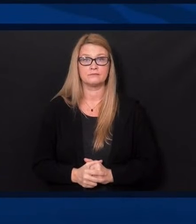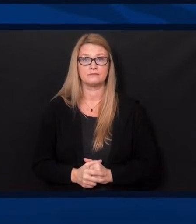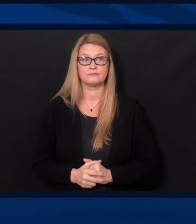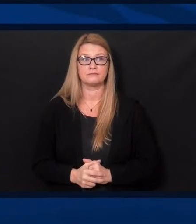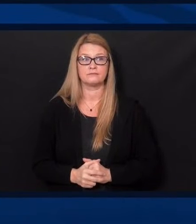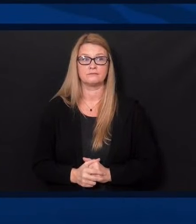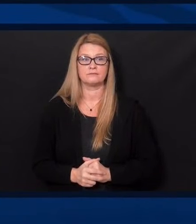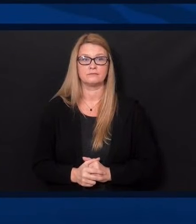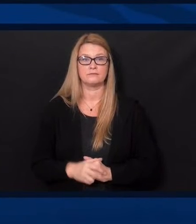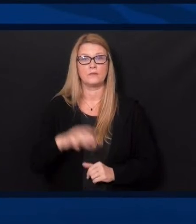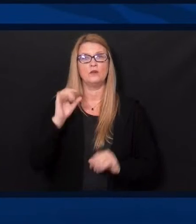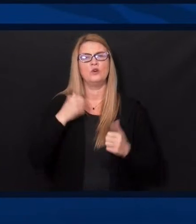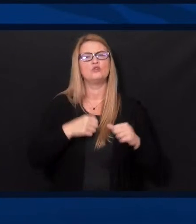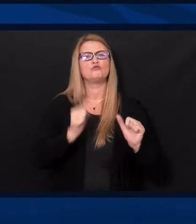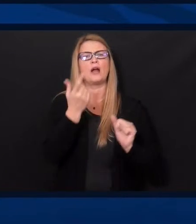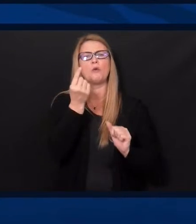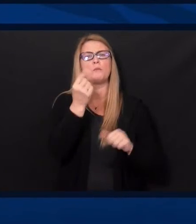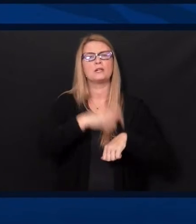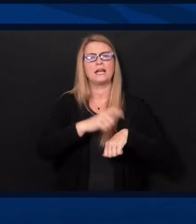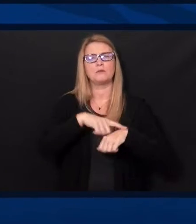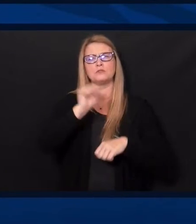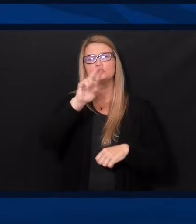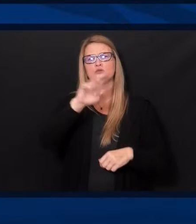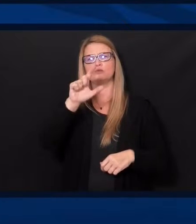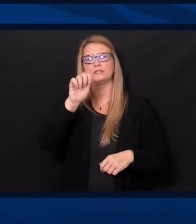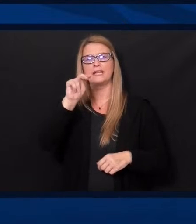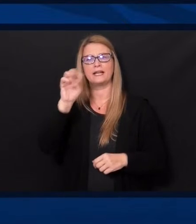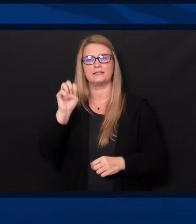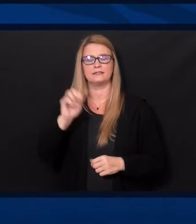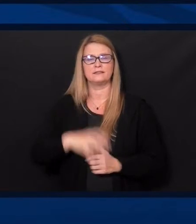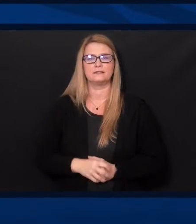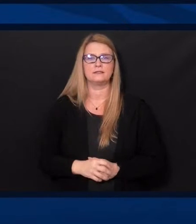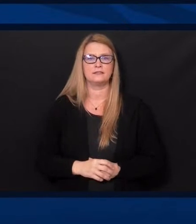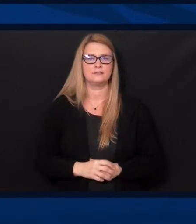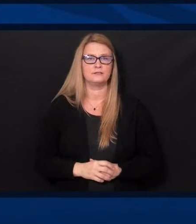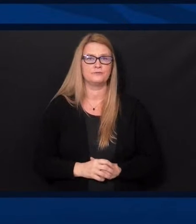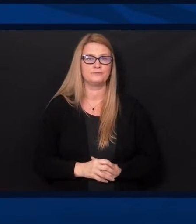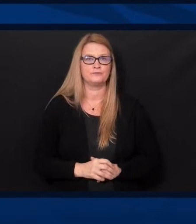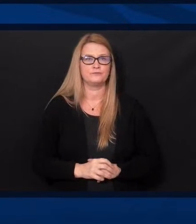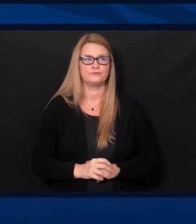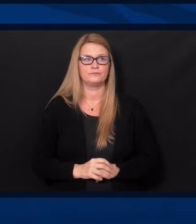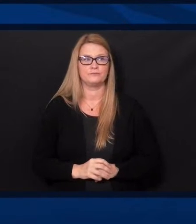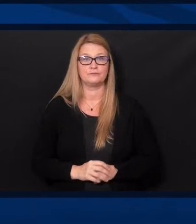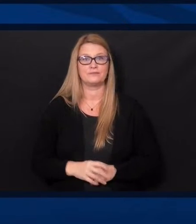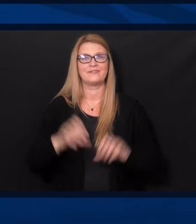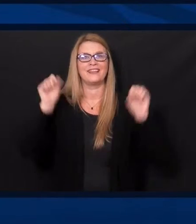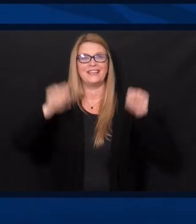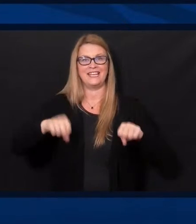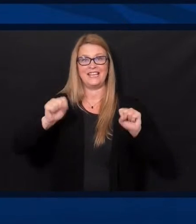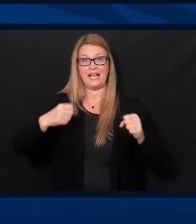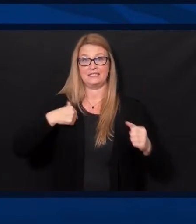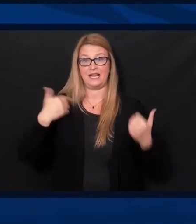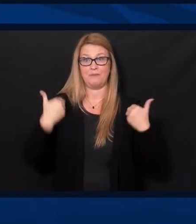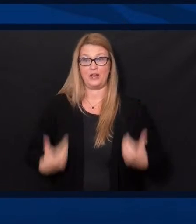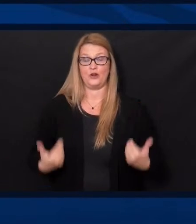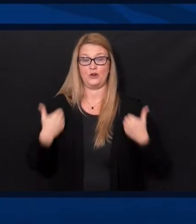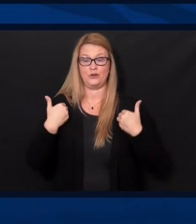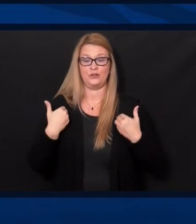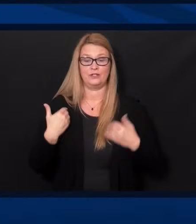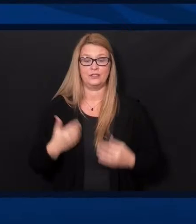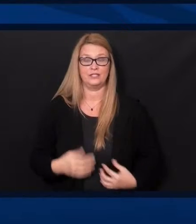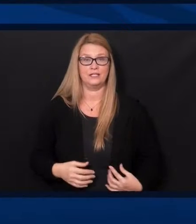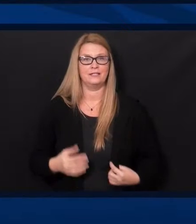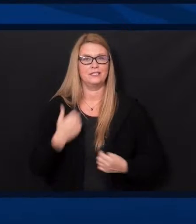All right, we'll try one more time with Suzanne Elliott from the Dominion Post. Suzanne, are you here? Yes. Hi, I'm a bit of